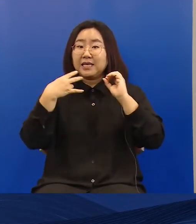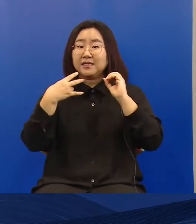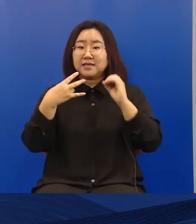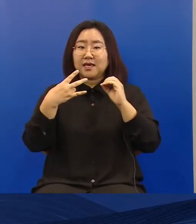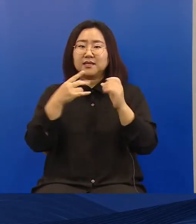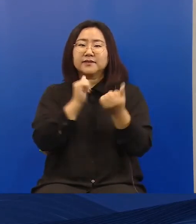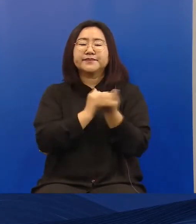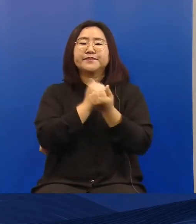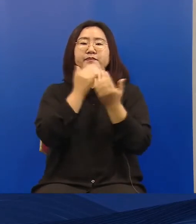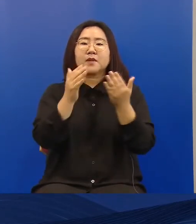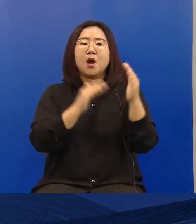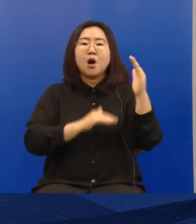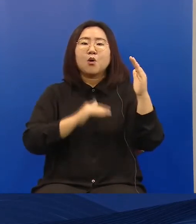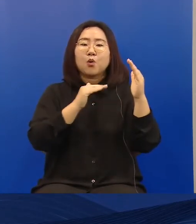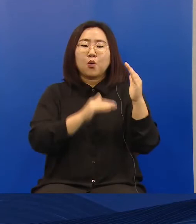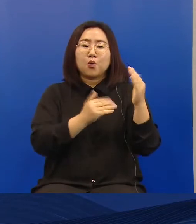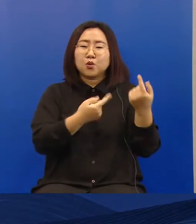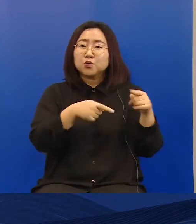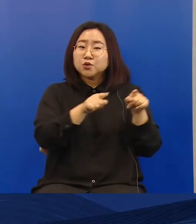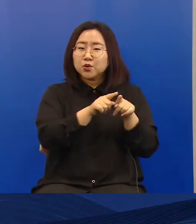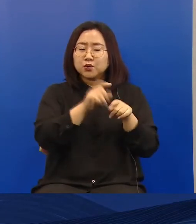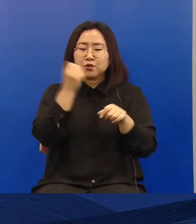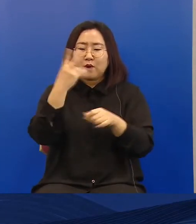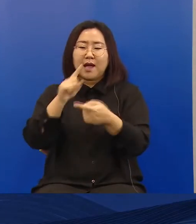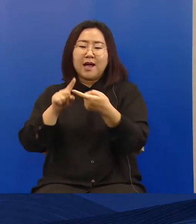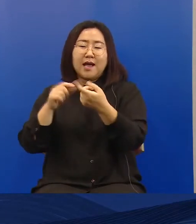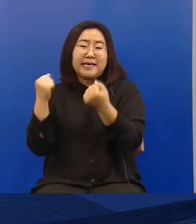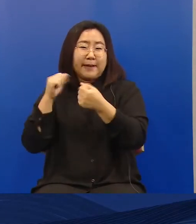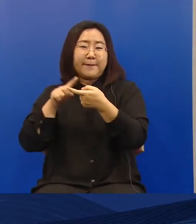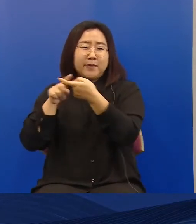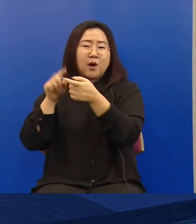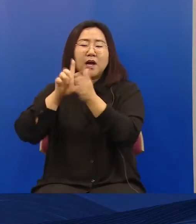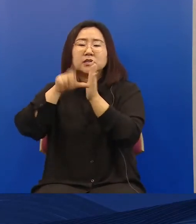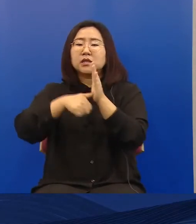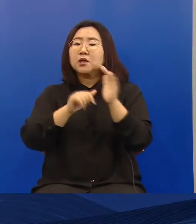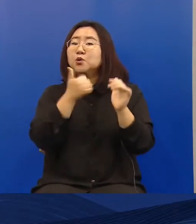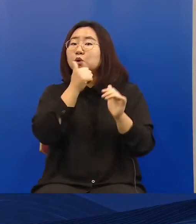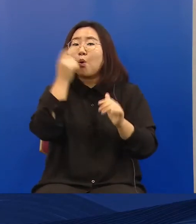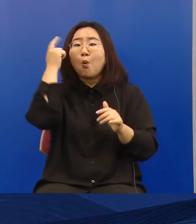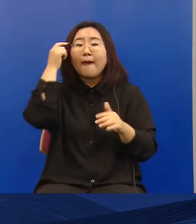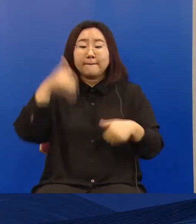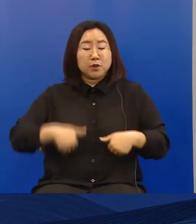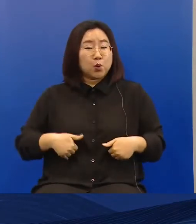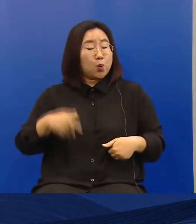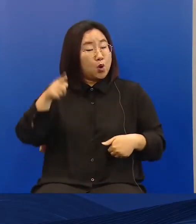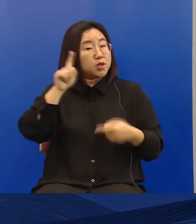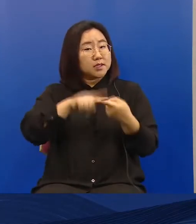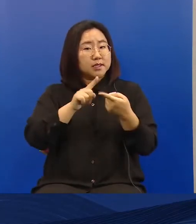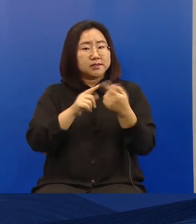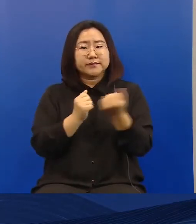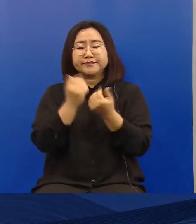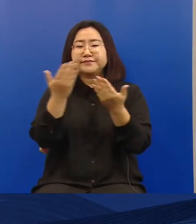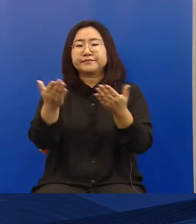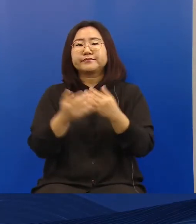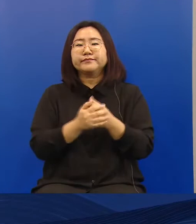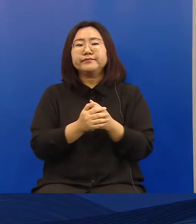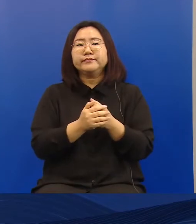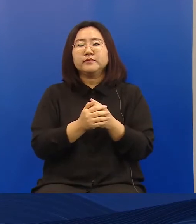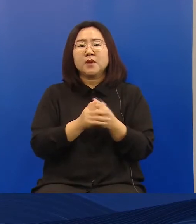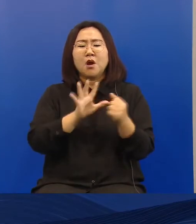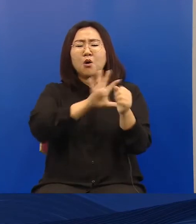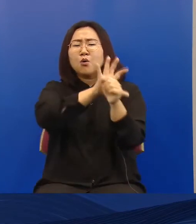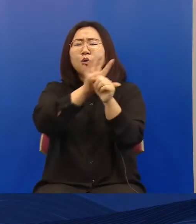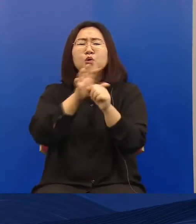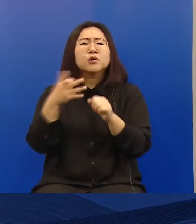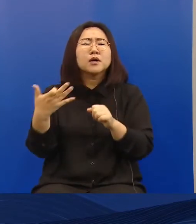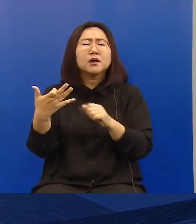the importance of sign language interpreting in coexistence and cooperation. Think back to the pandemic. Beginning in